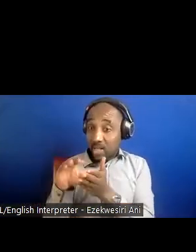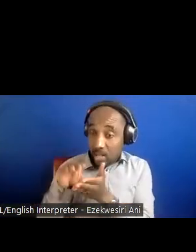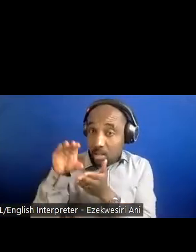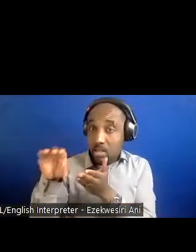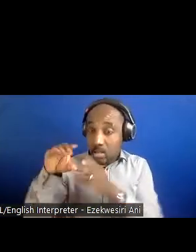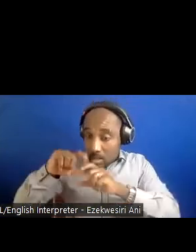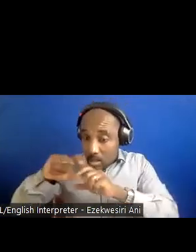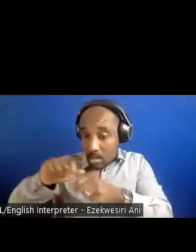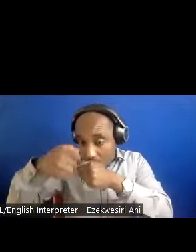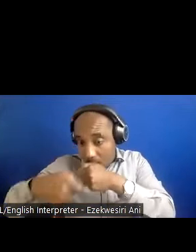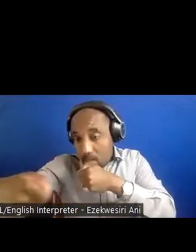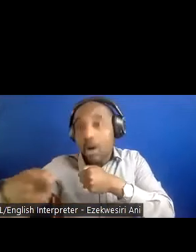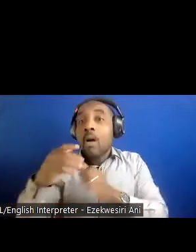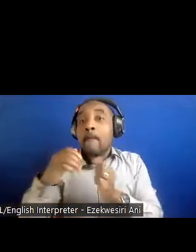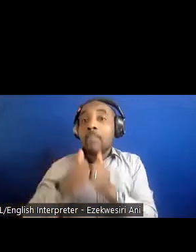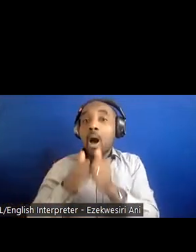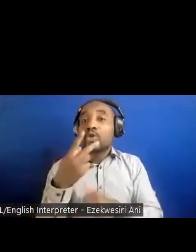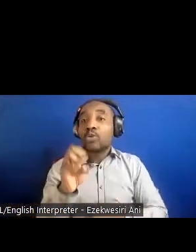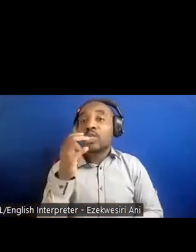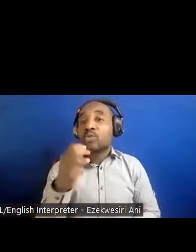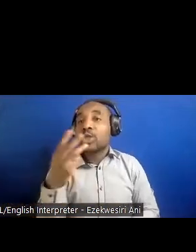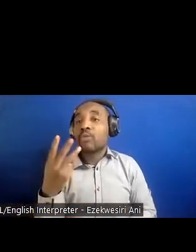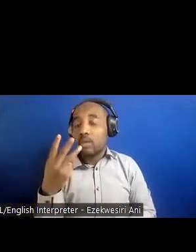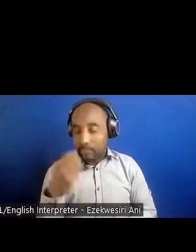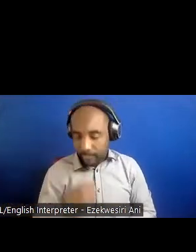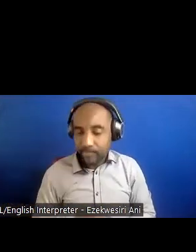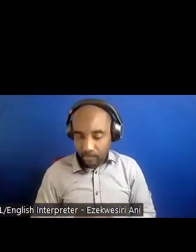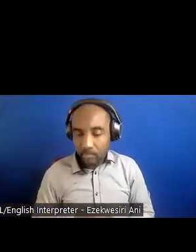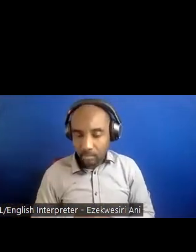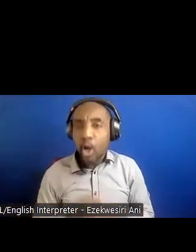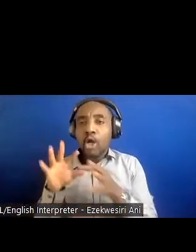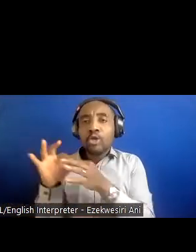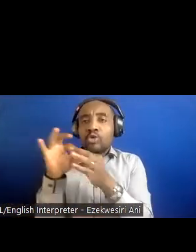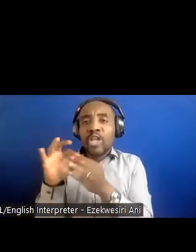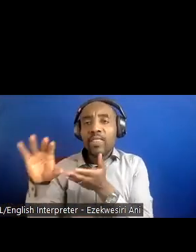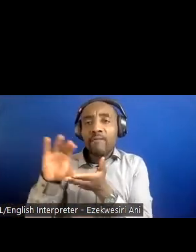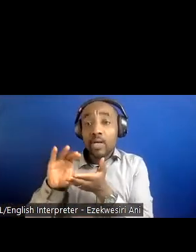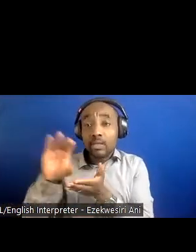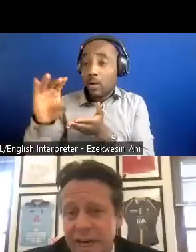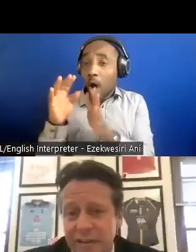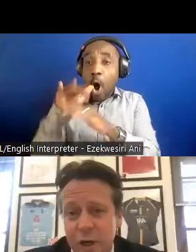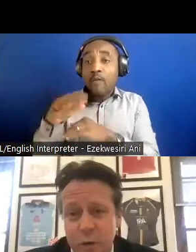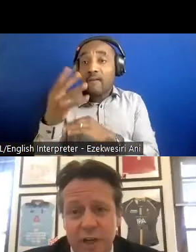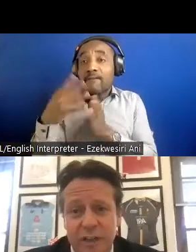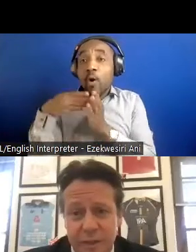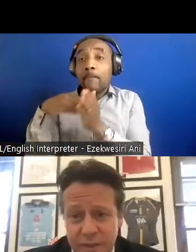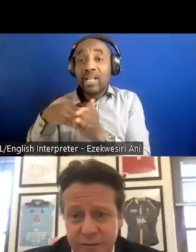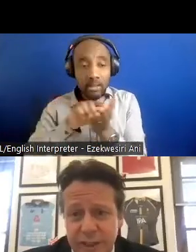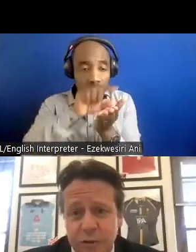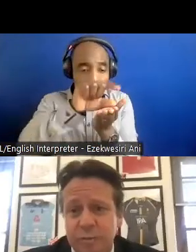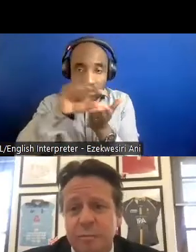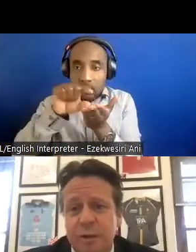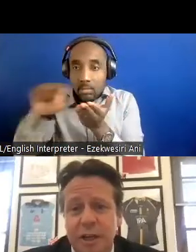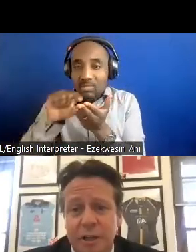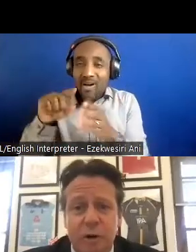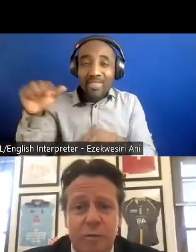until March 2023. Over 4 million from the Together Fund has been awarded to over 1,000 projects working specifically